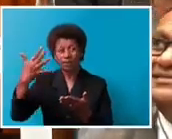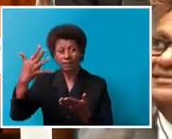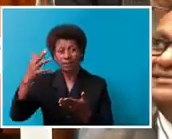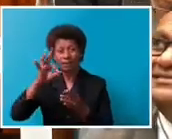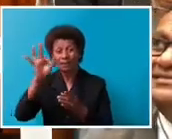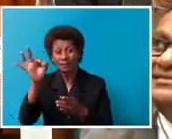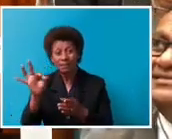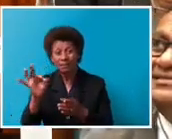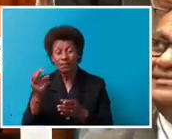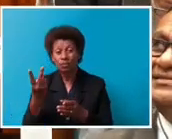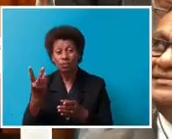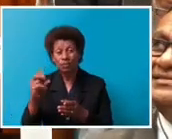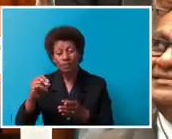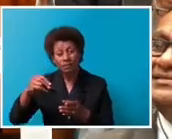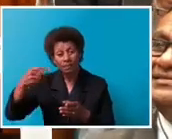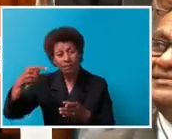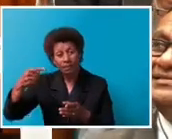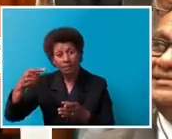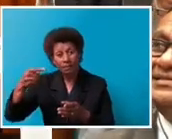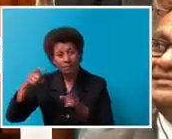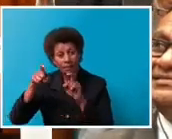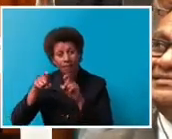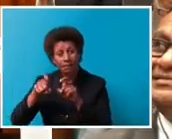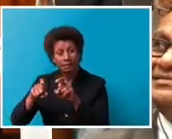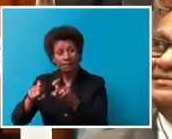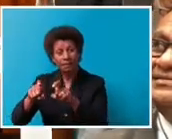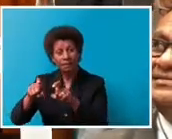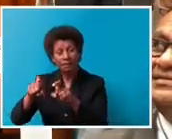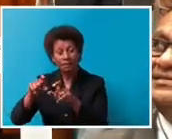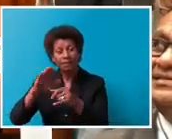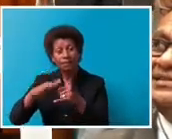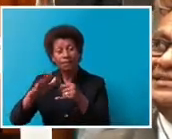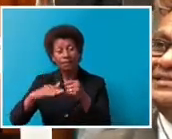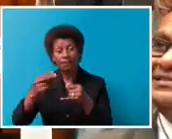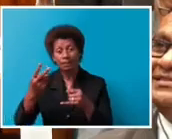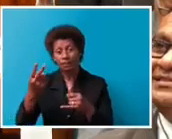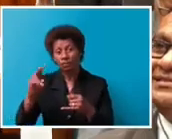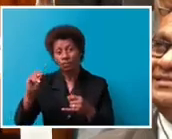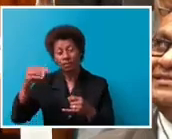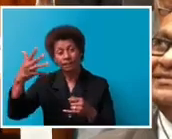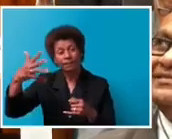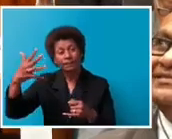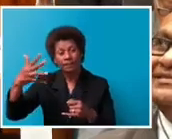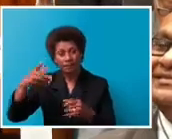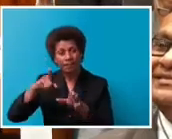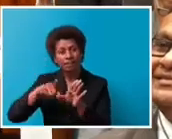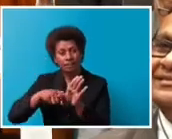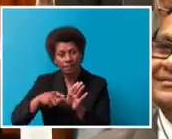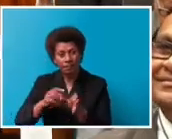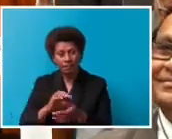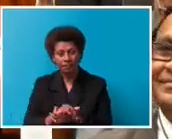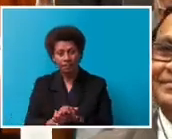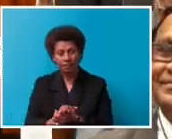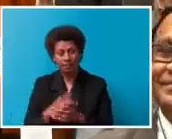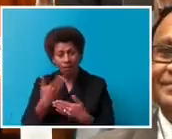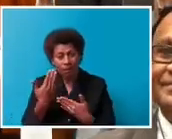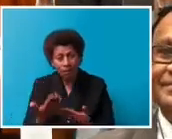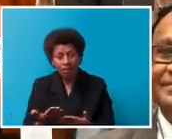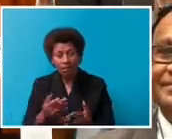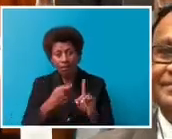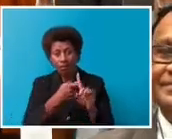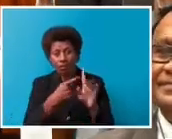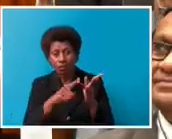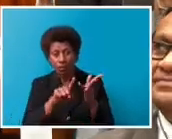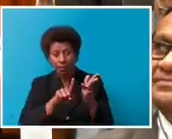2011 and stayed there until 2015. Honorable Koya said one more thing. He said that